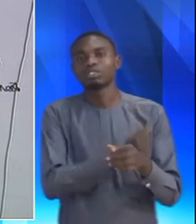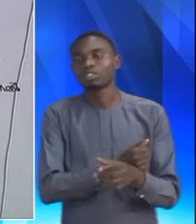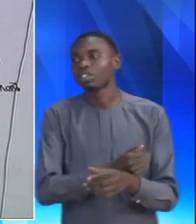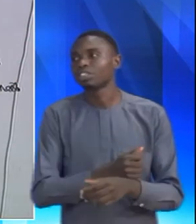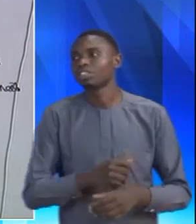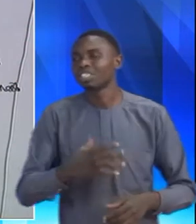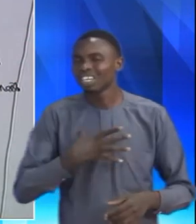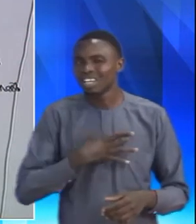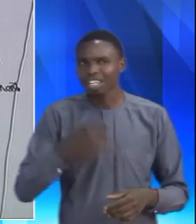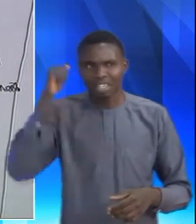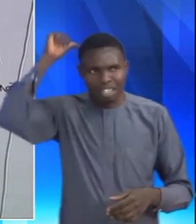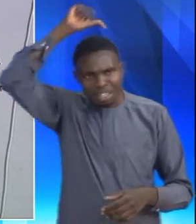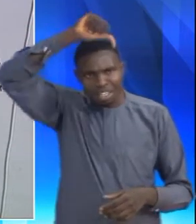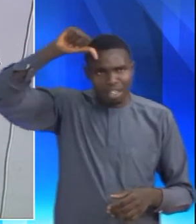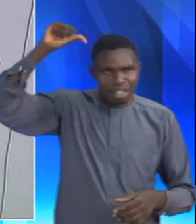governors,